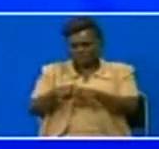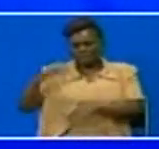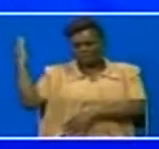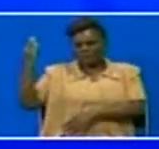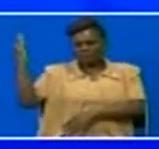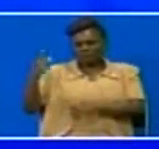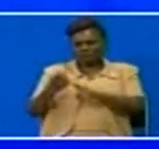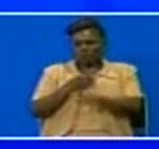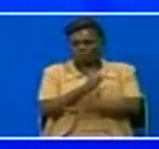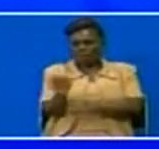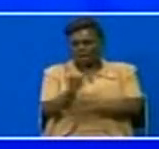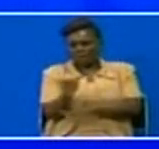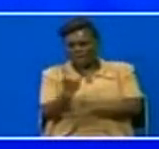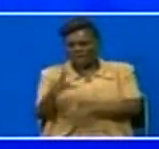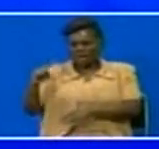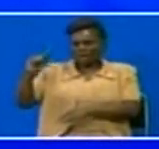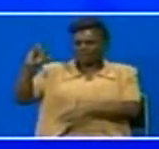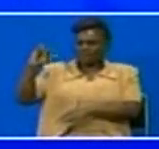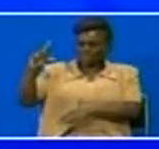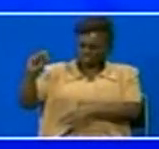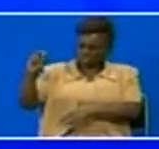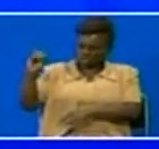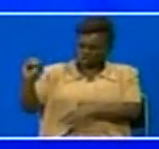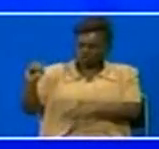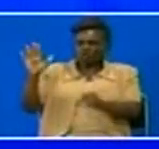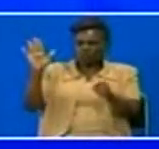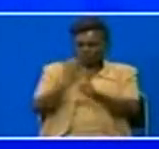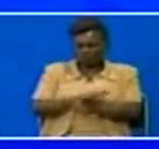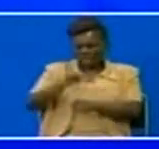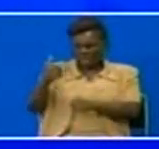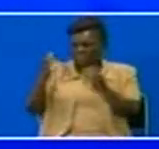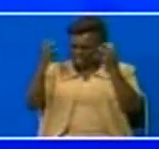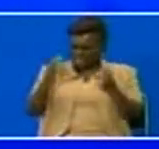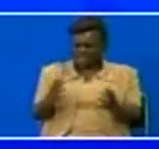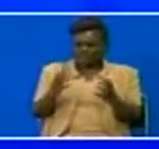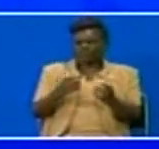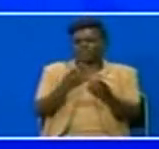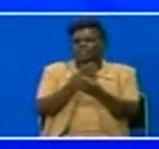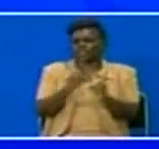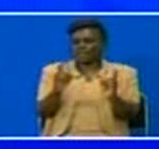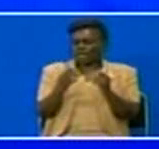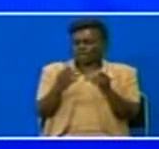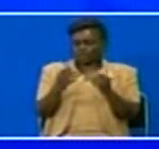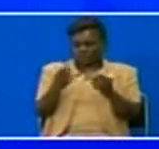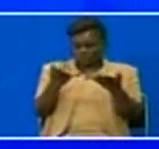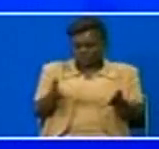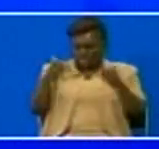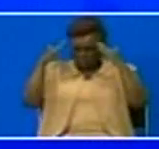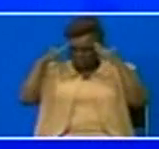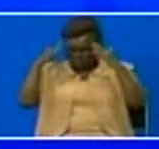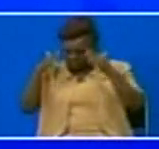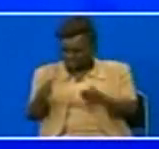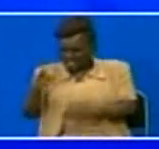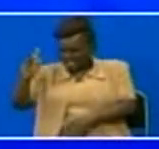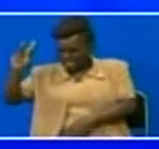Barack Obama, Bill Clinton, Michelle Obama, and the whole lot of heavyweight Democrats. But tonight, I choose to focus on